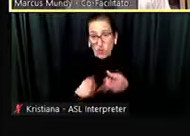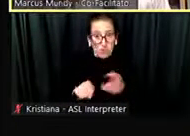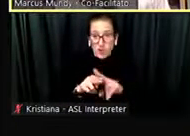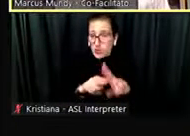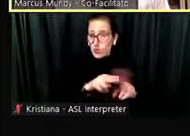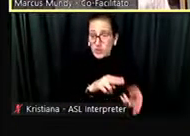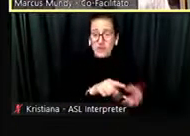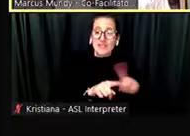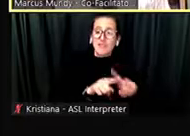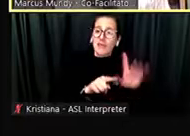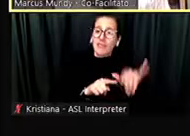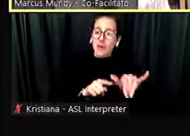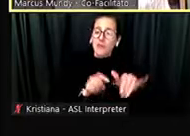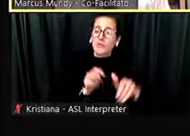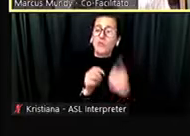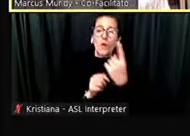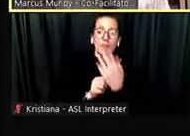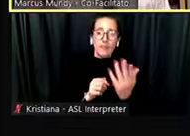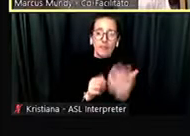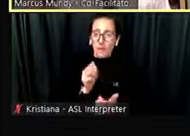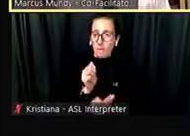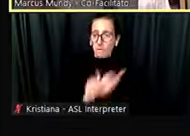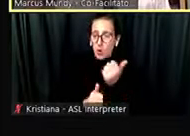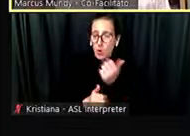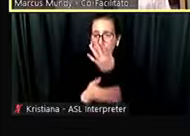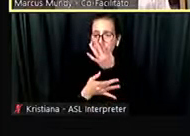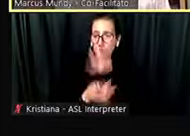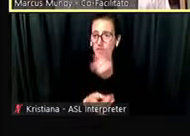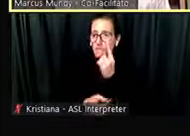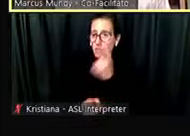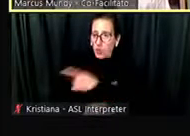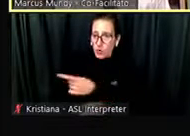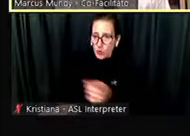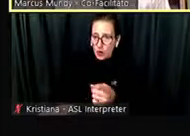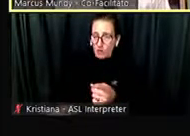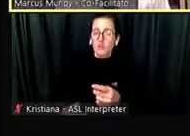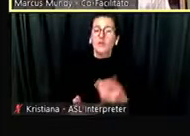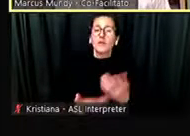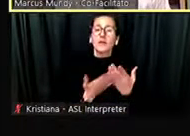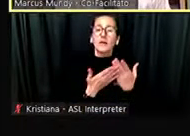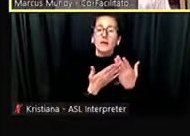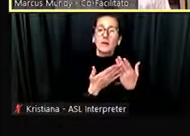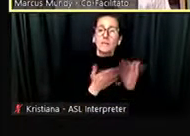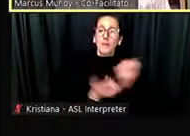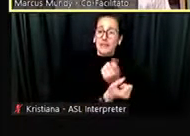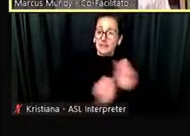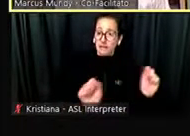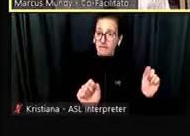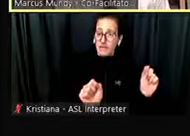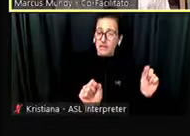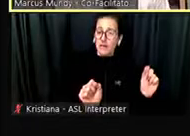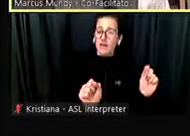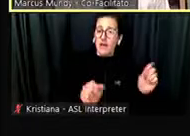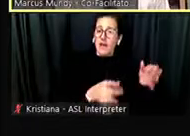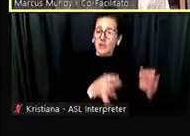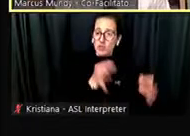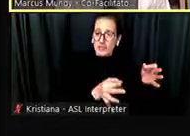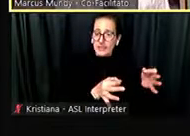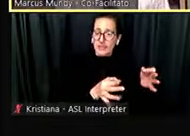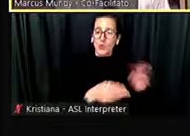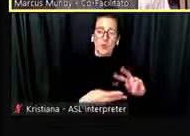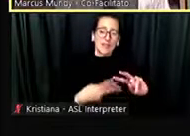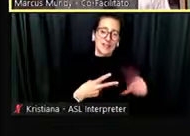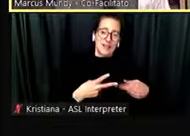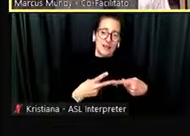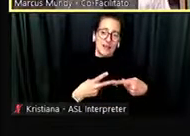of seeing change, and public safety and justice came next. But what we're going to do, we're going to